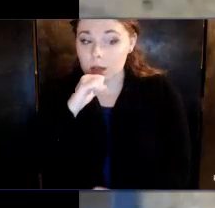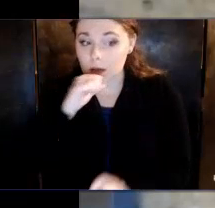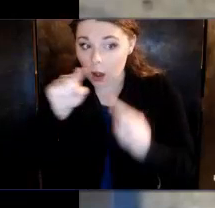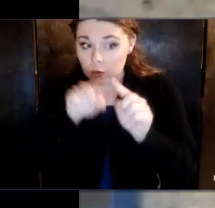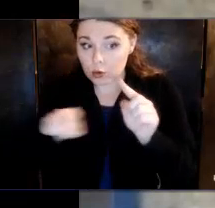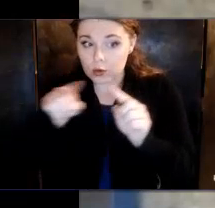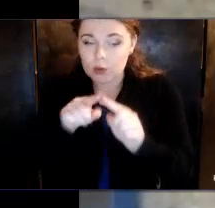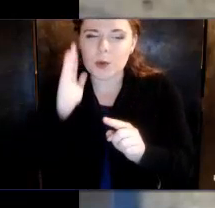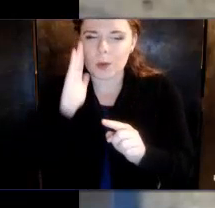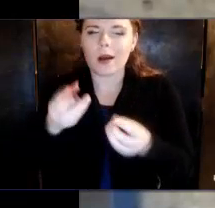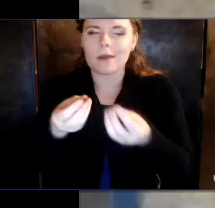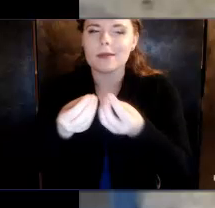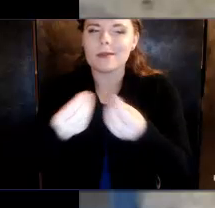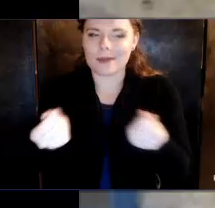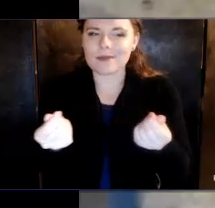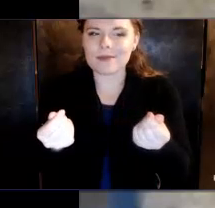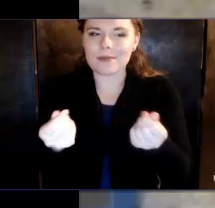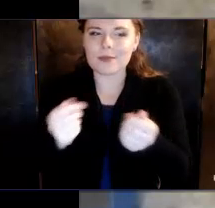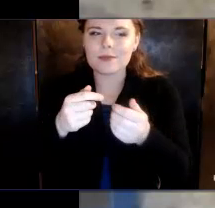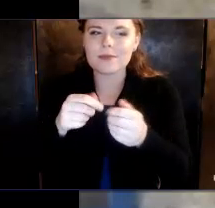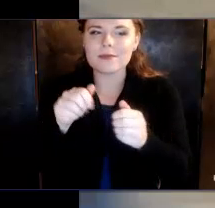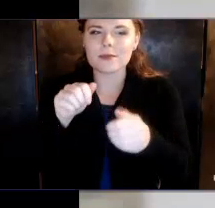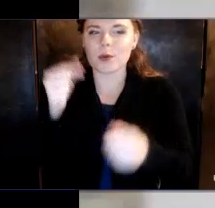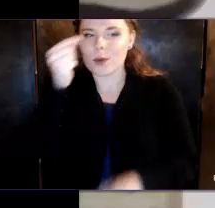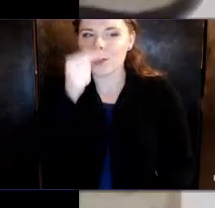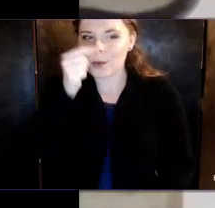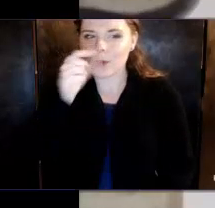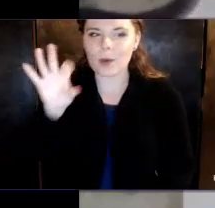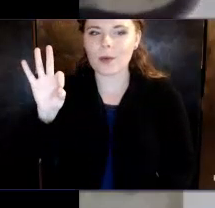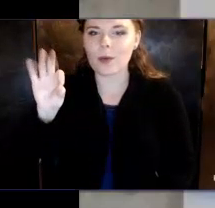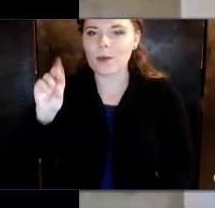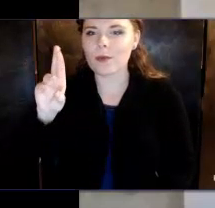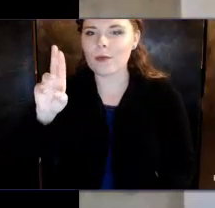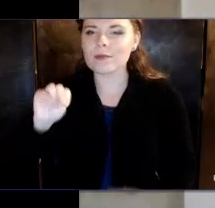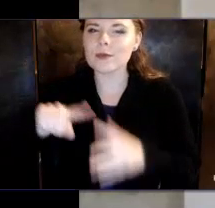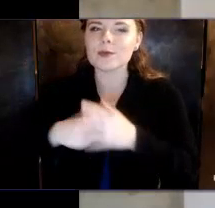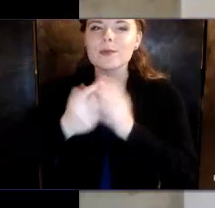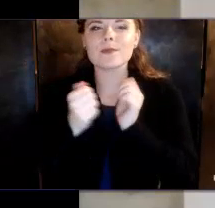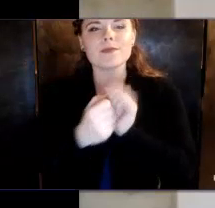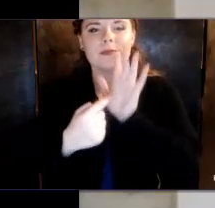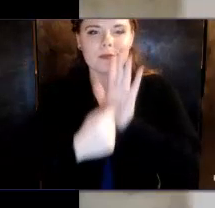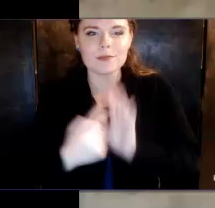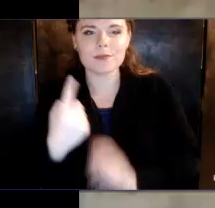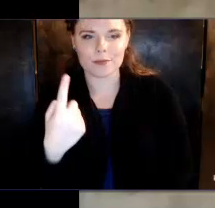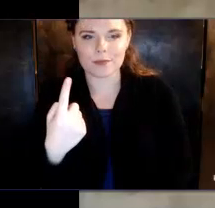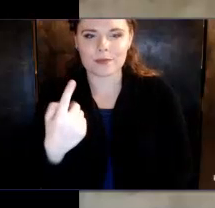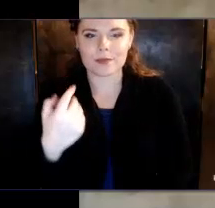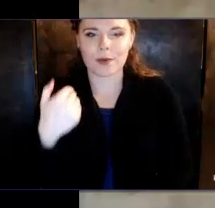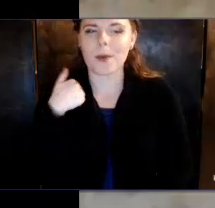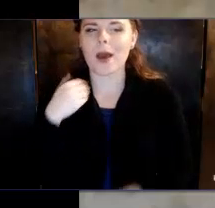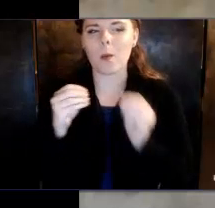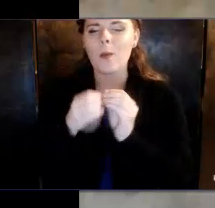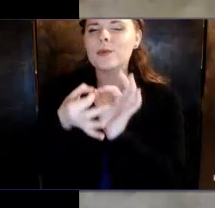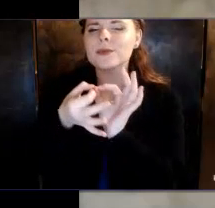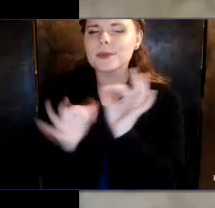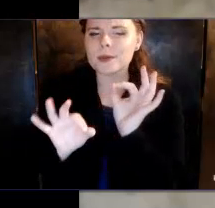that you will have to complete through a Google form. Let's start off with example 1. Now we had a simplified way of